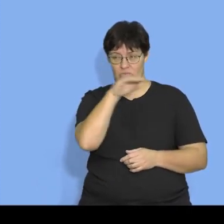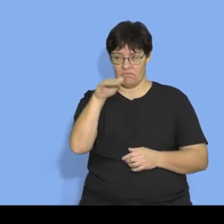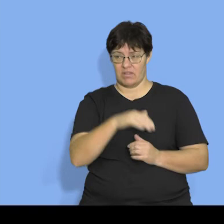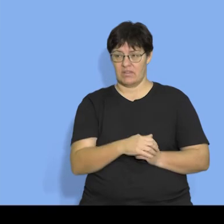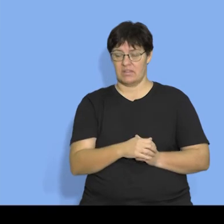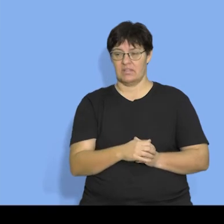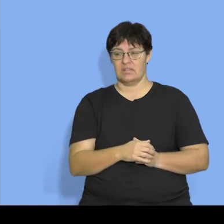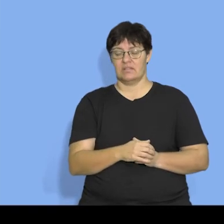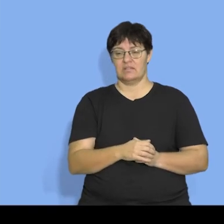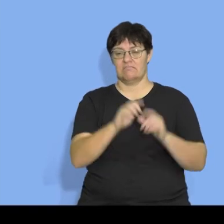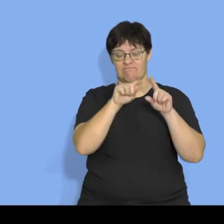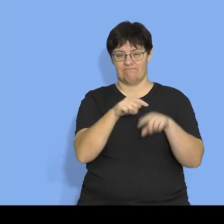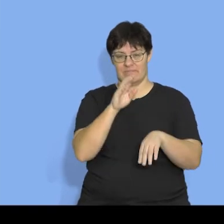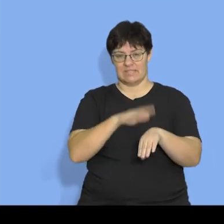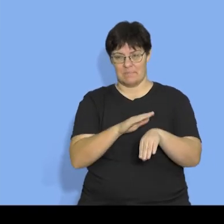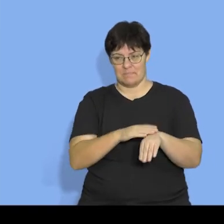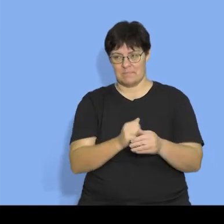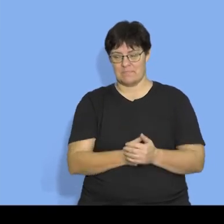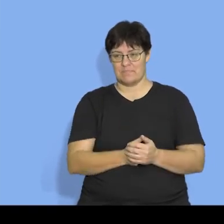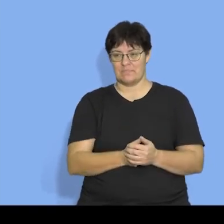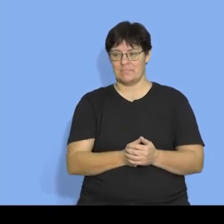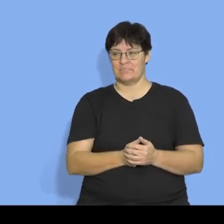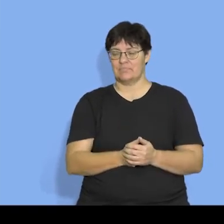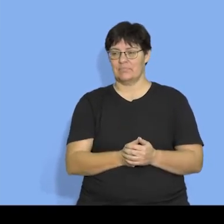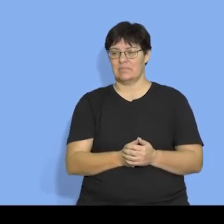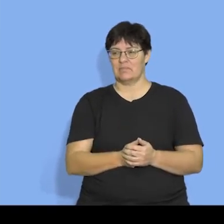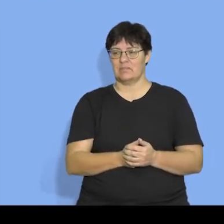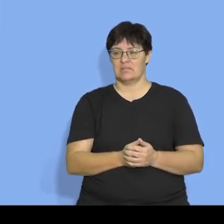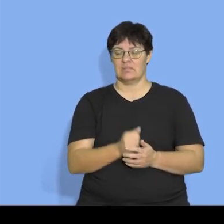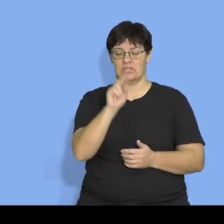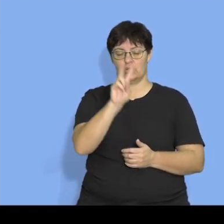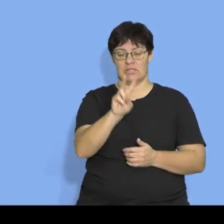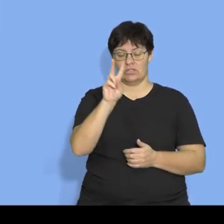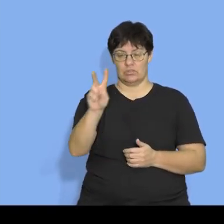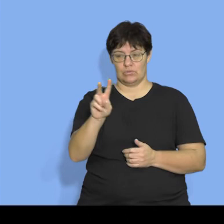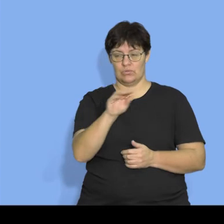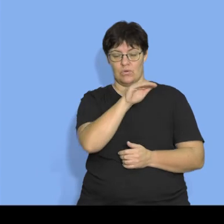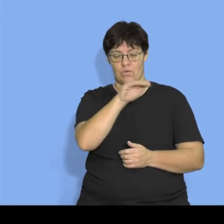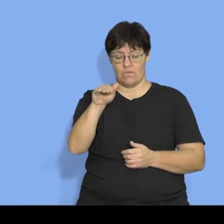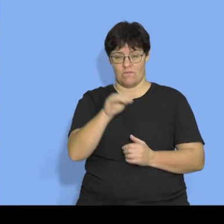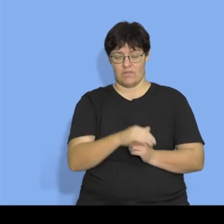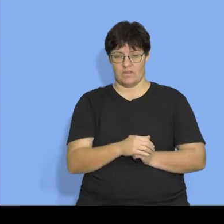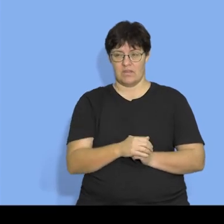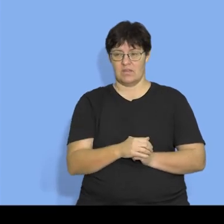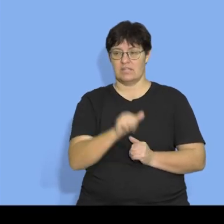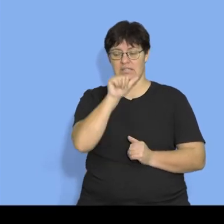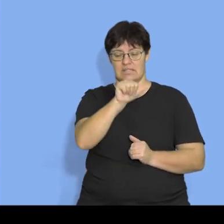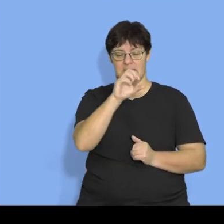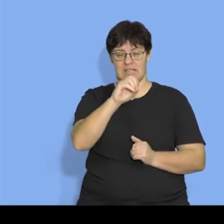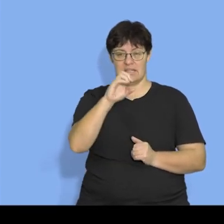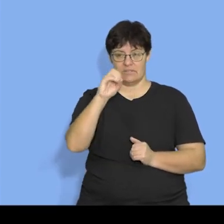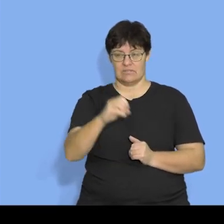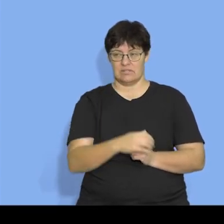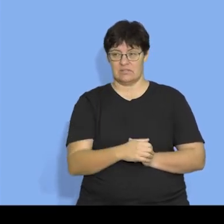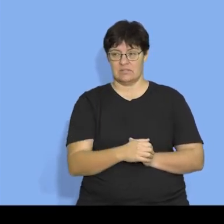displacement over her change in time. So she went 22 meters